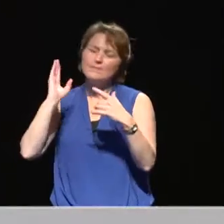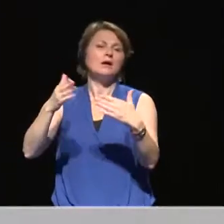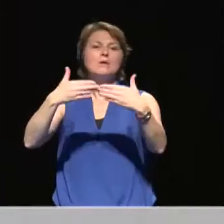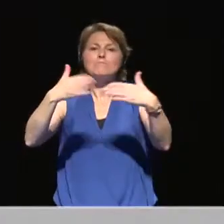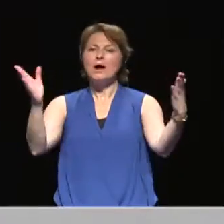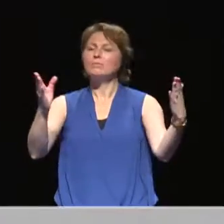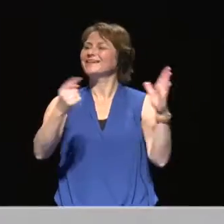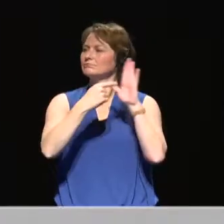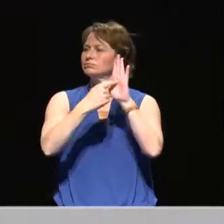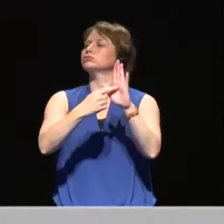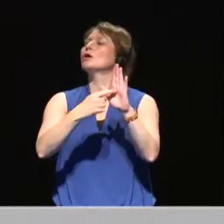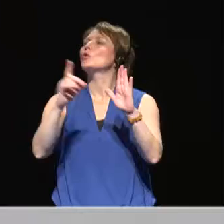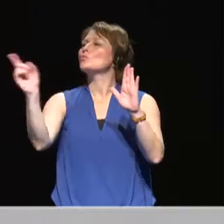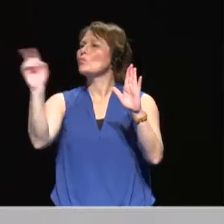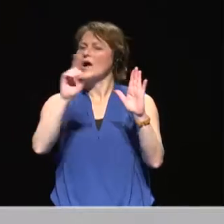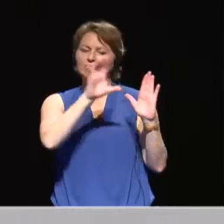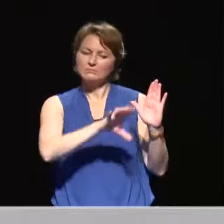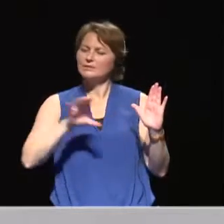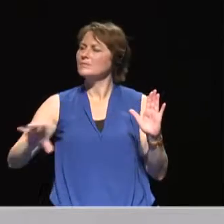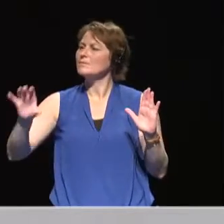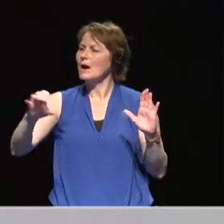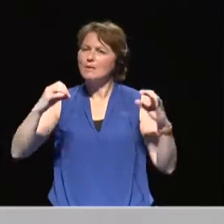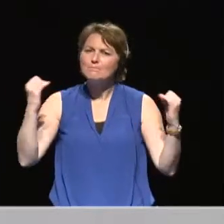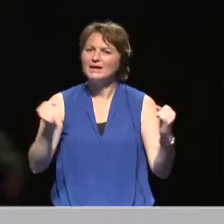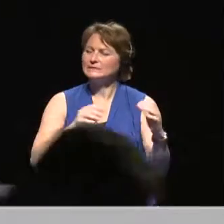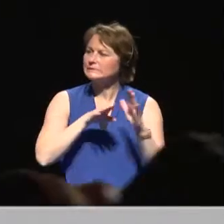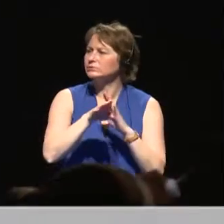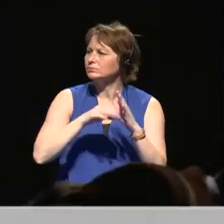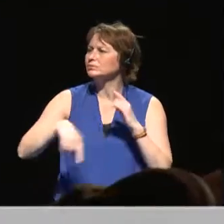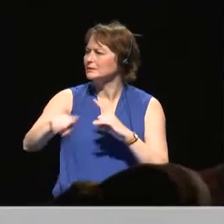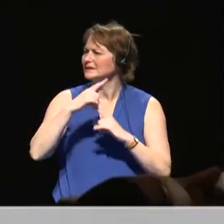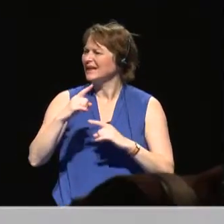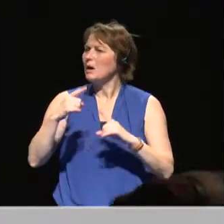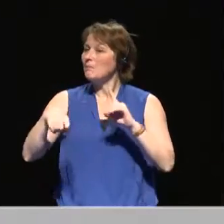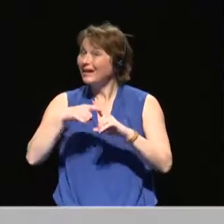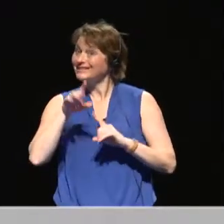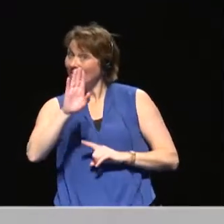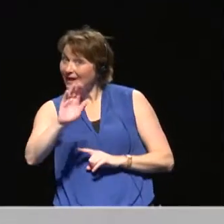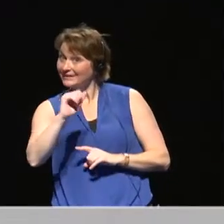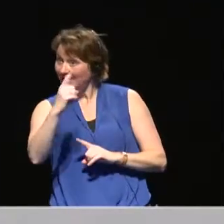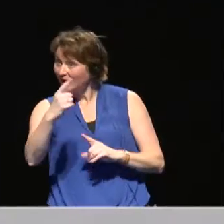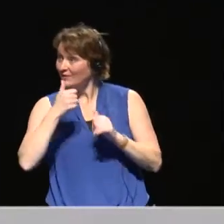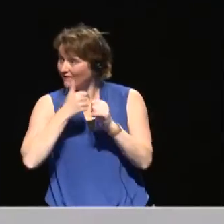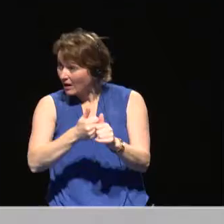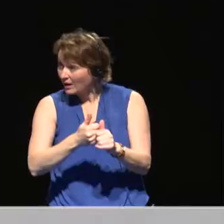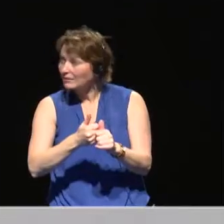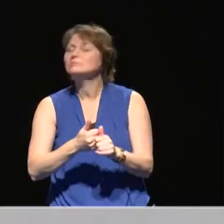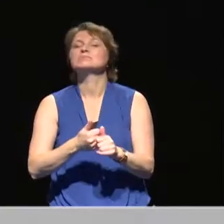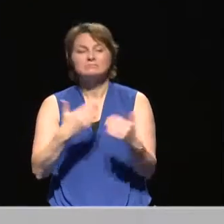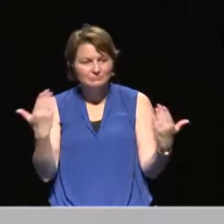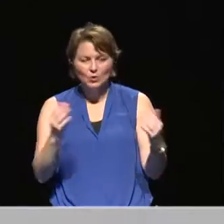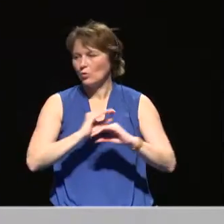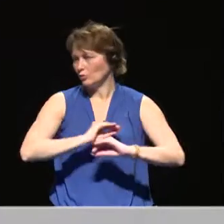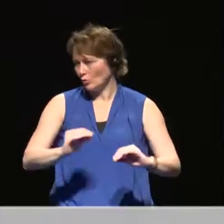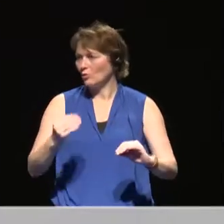demonstrate where they are operating and their tax compliance. Of course, in the report we just voted, we, of course, ask for